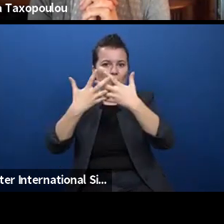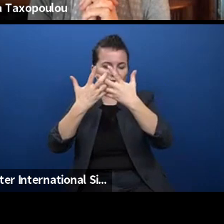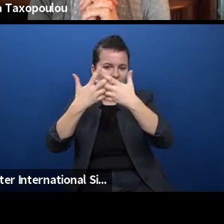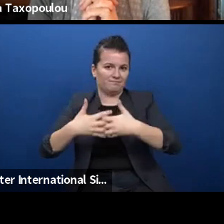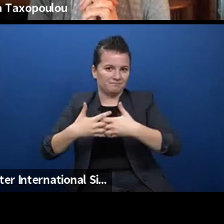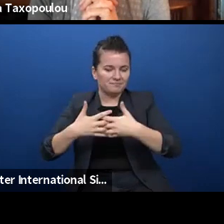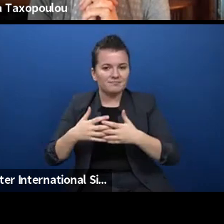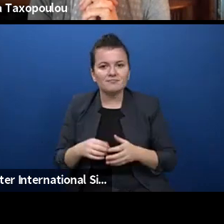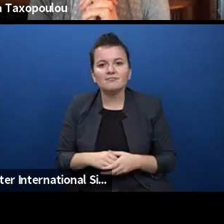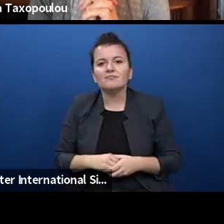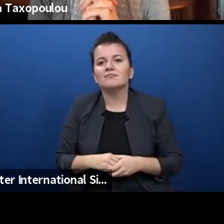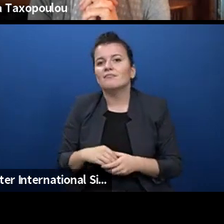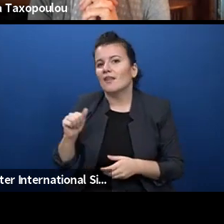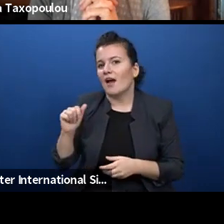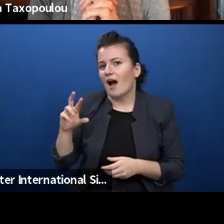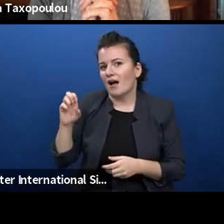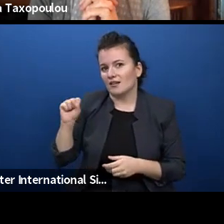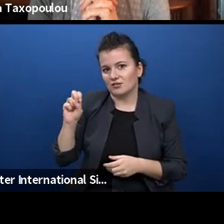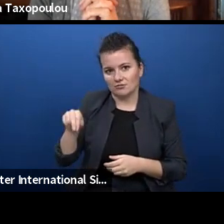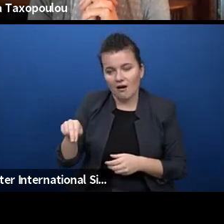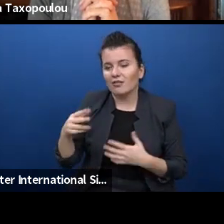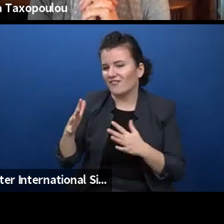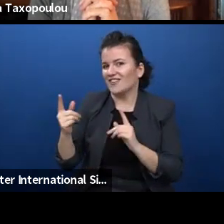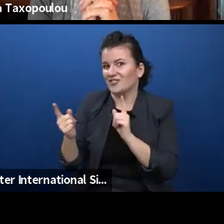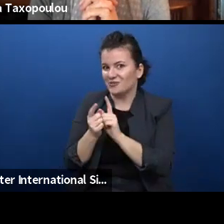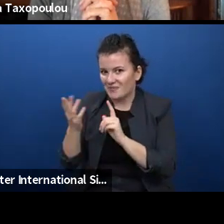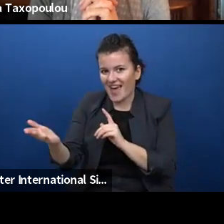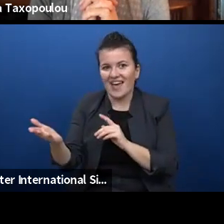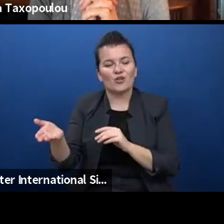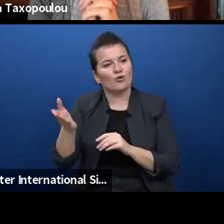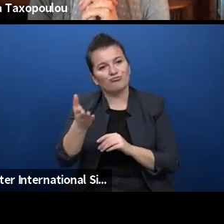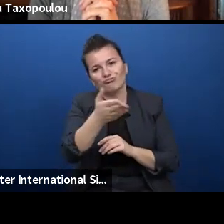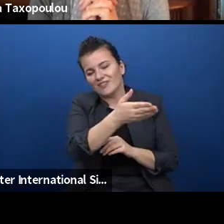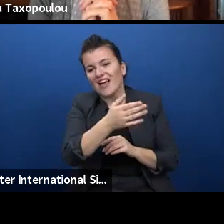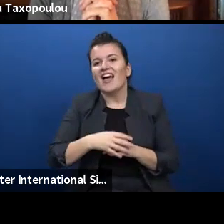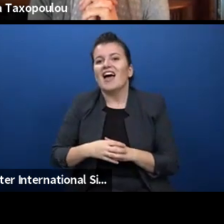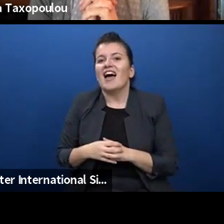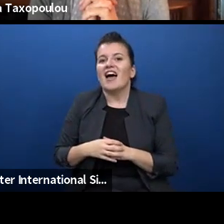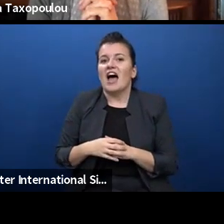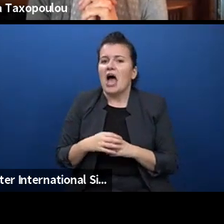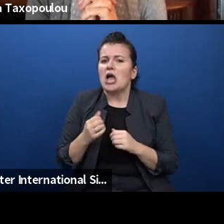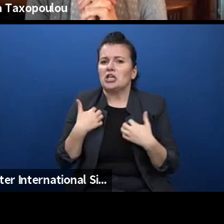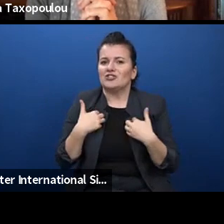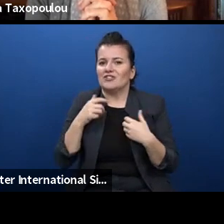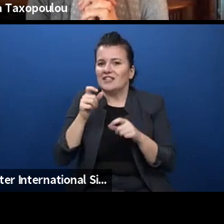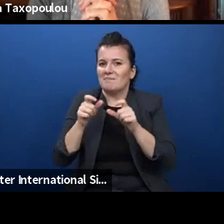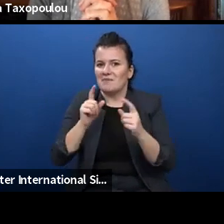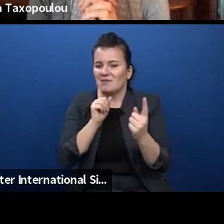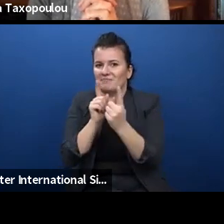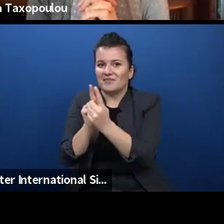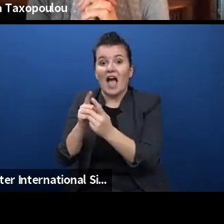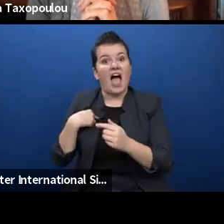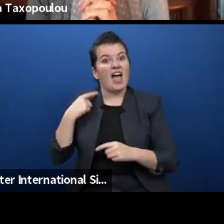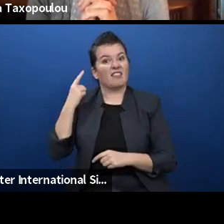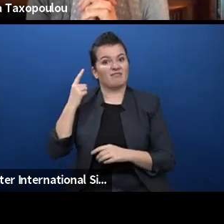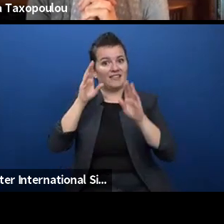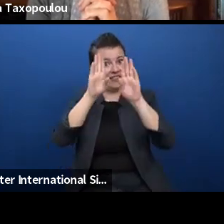Alison, I've met some very interesting people, and I've it's challenged me perhaps even more than directing those plays and running